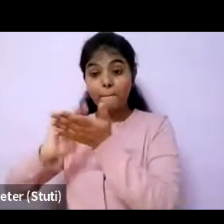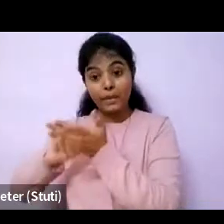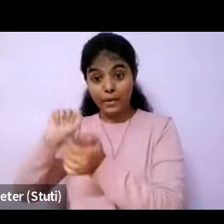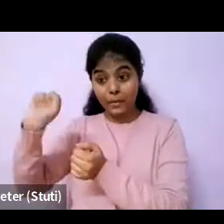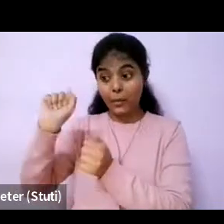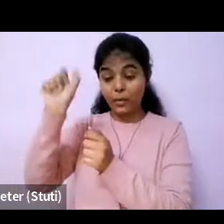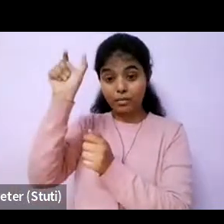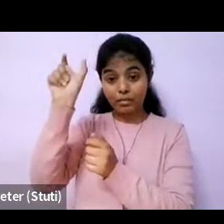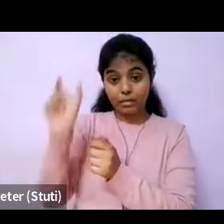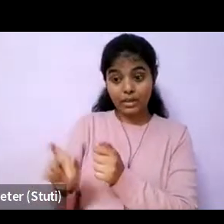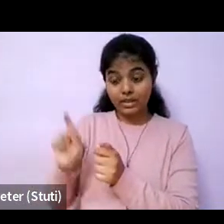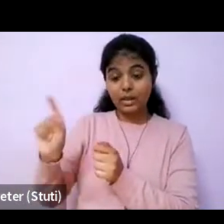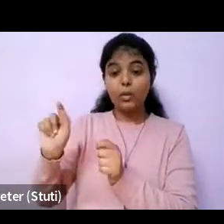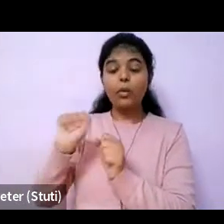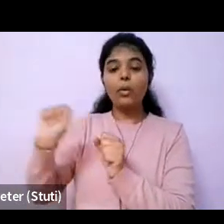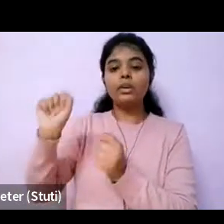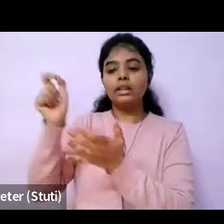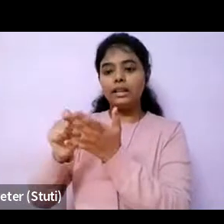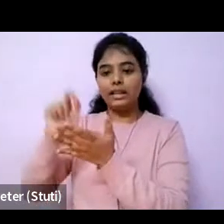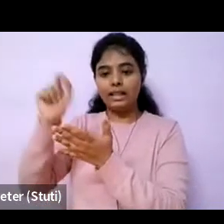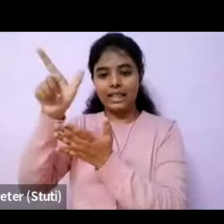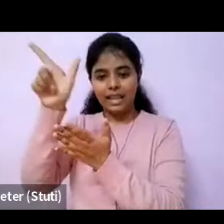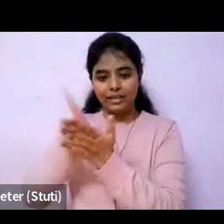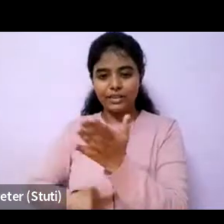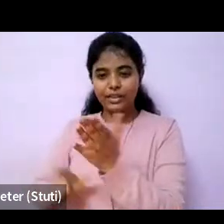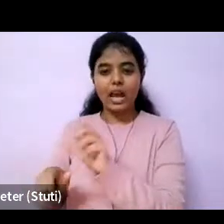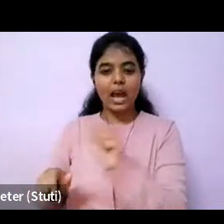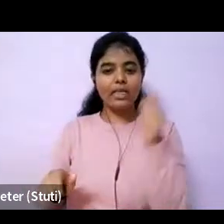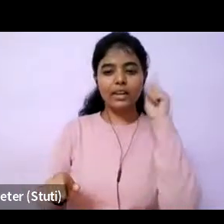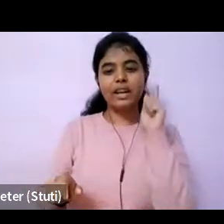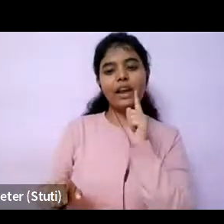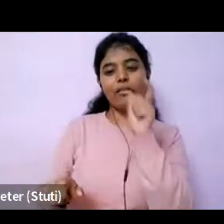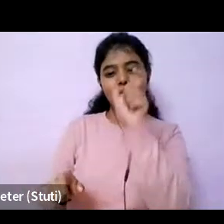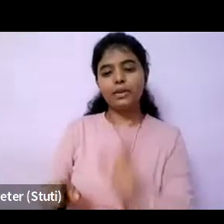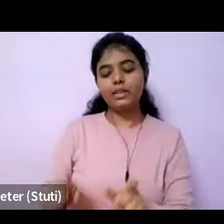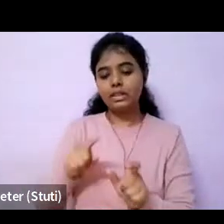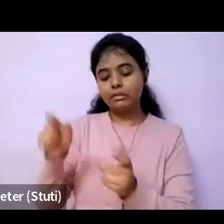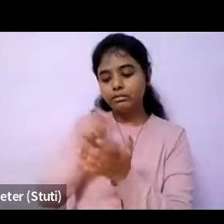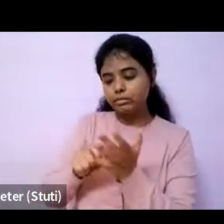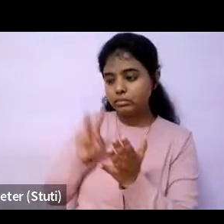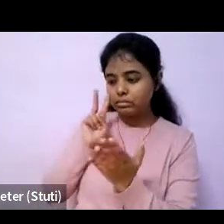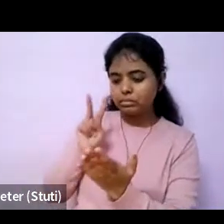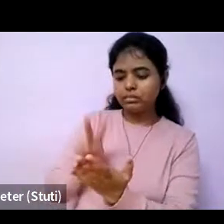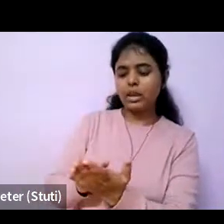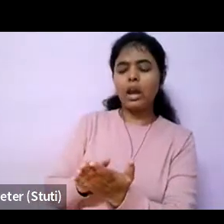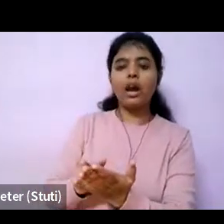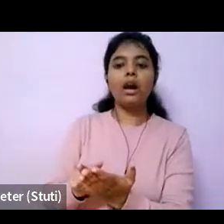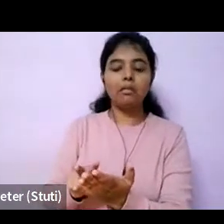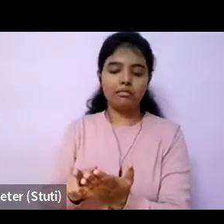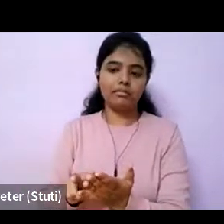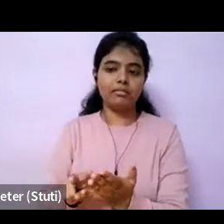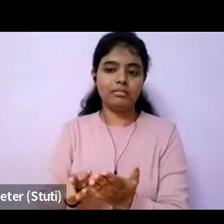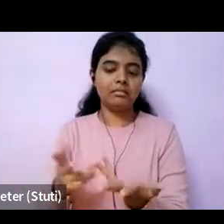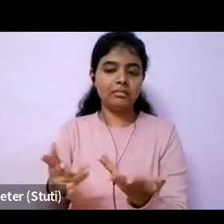letter as a trans-historical response. So I guess this is more of a comment. And